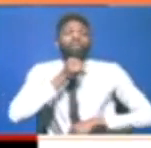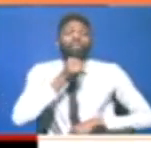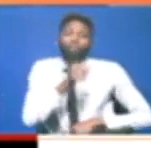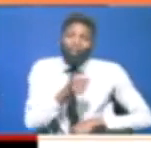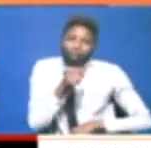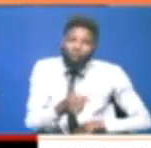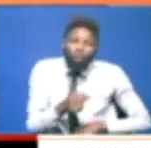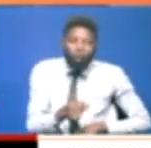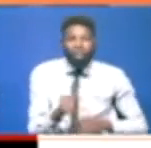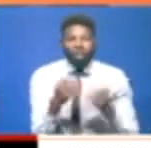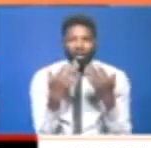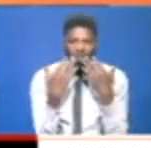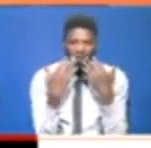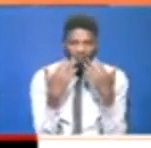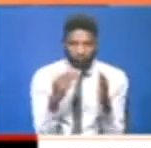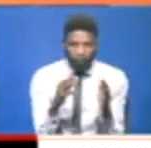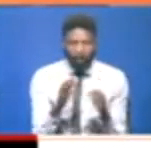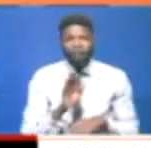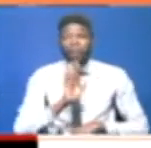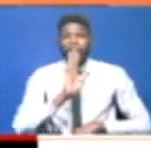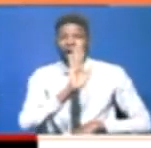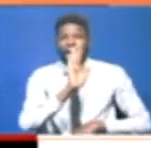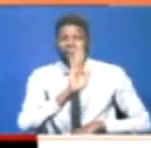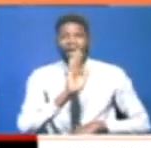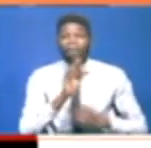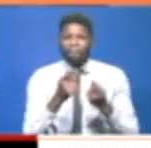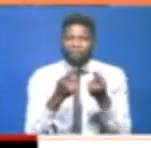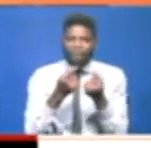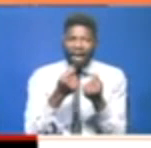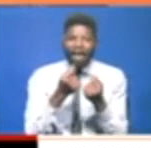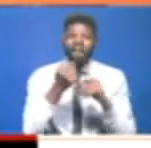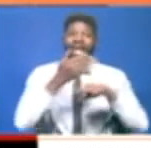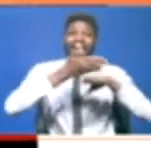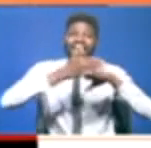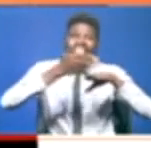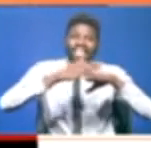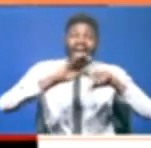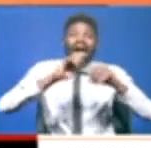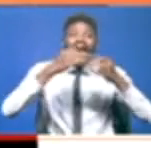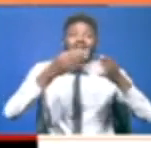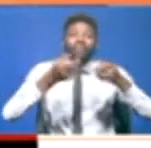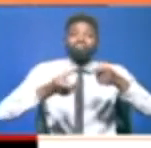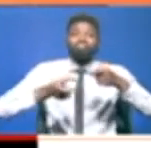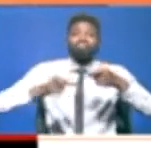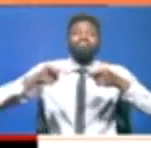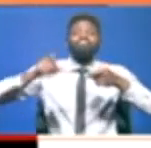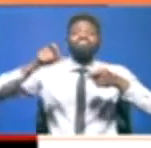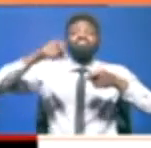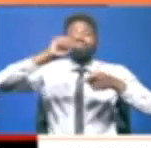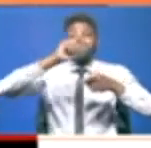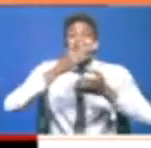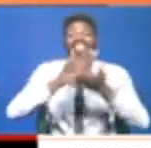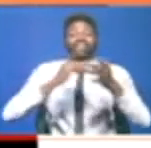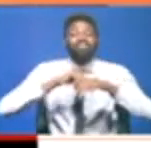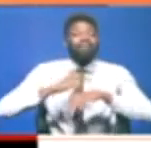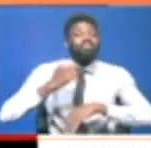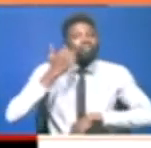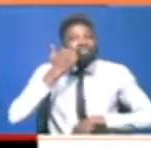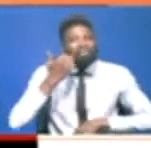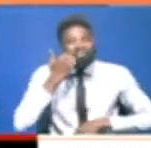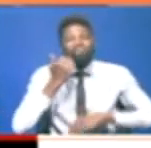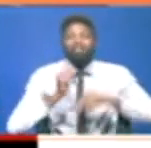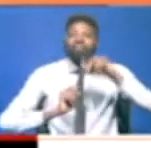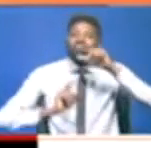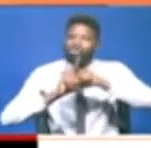your capital expenditure, you know, goes up because at some point, you know, you have diseases kicking in, sure, and so